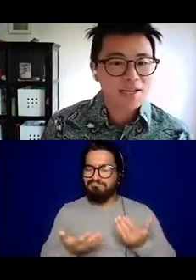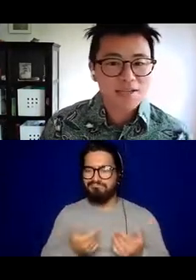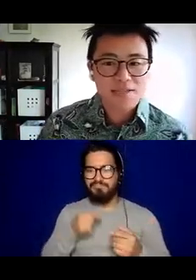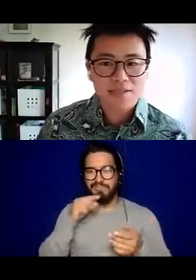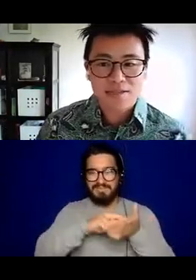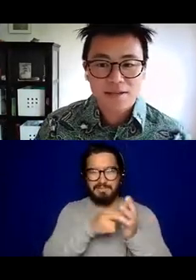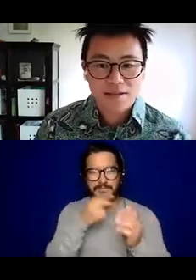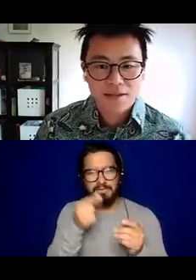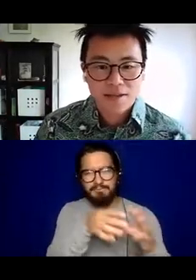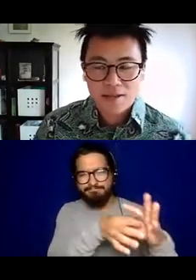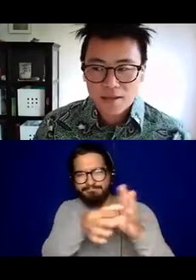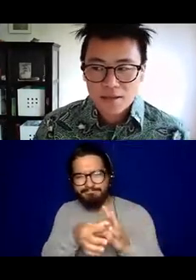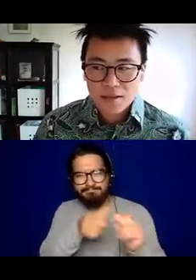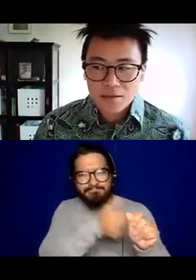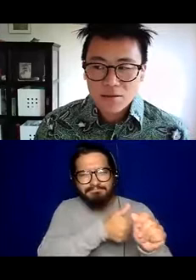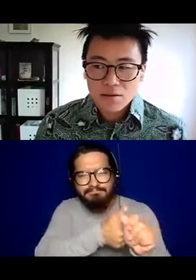case studies.